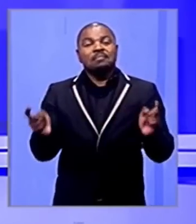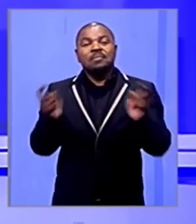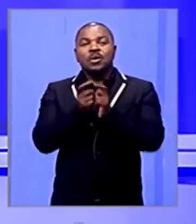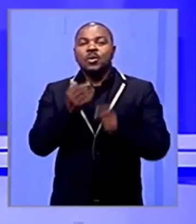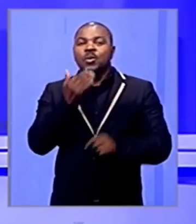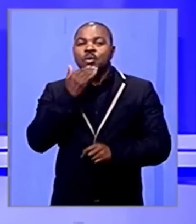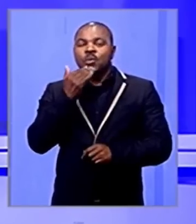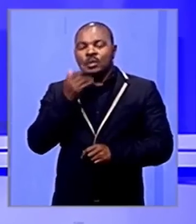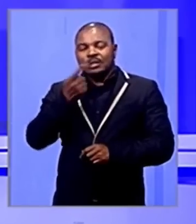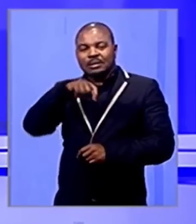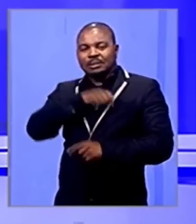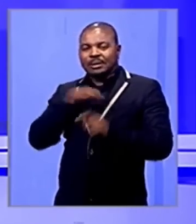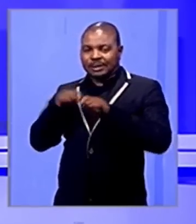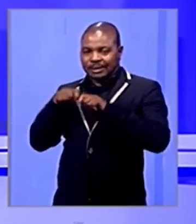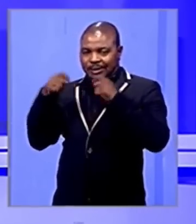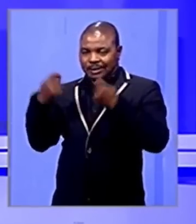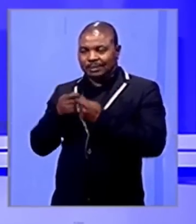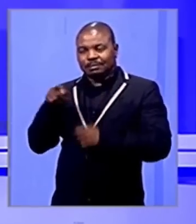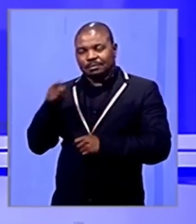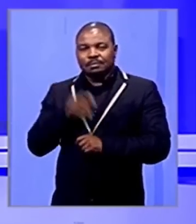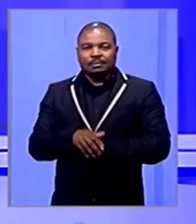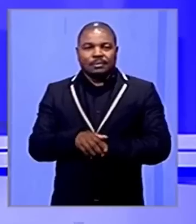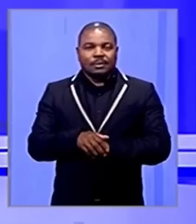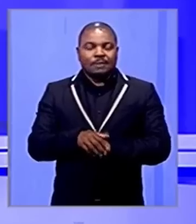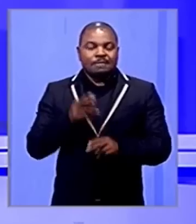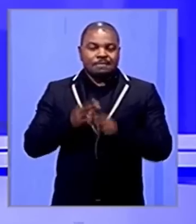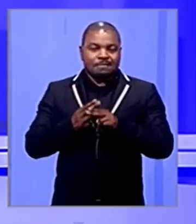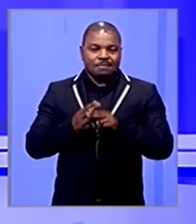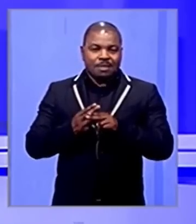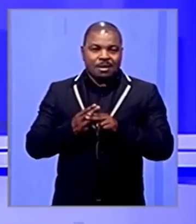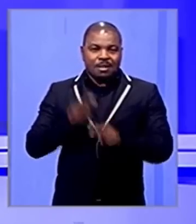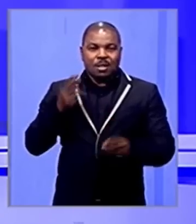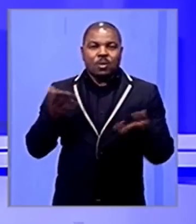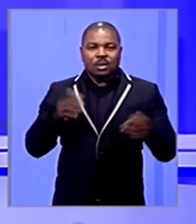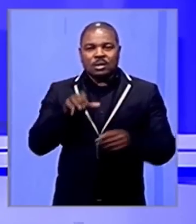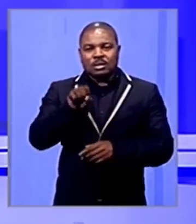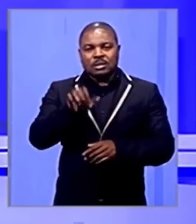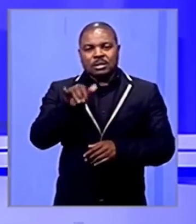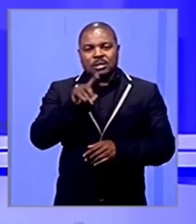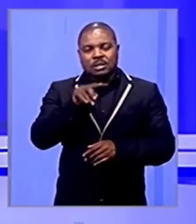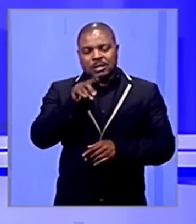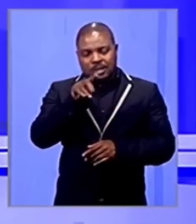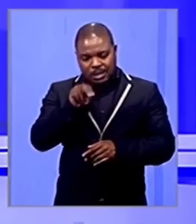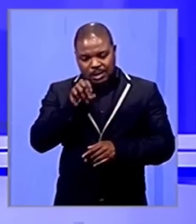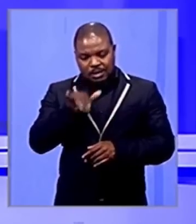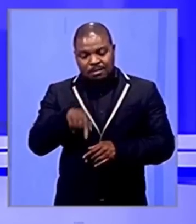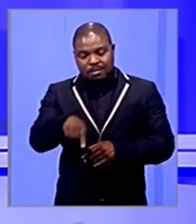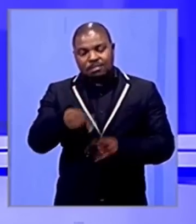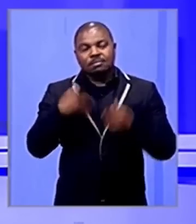the Roja ya kwa Spain mo makgaolakgang kwa Sydney ka Sontaga.